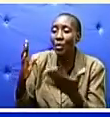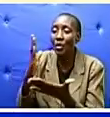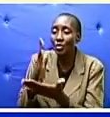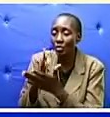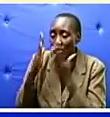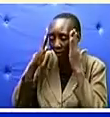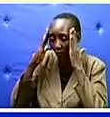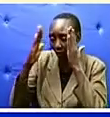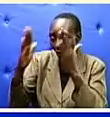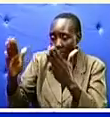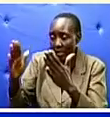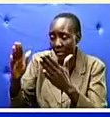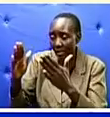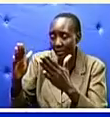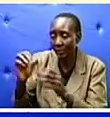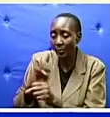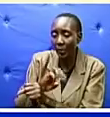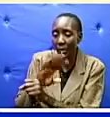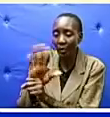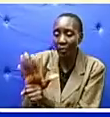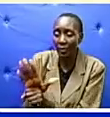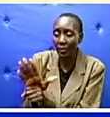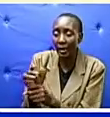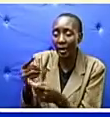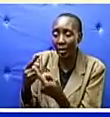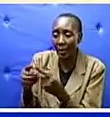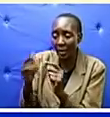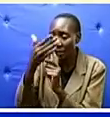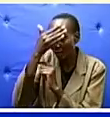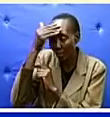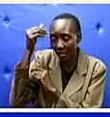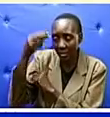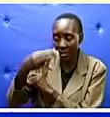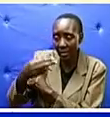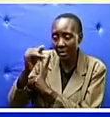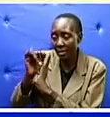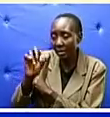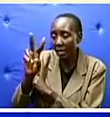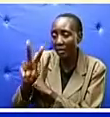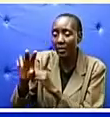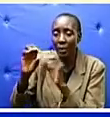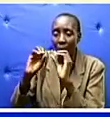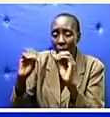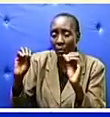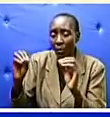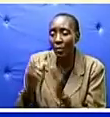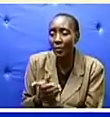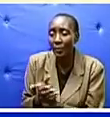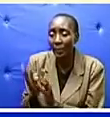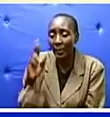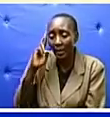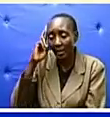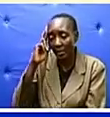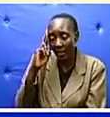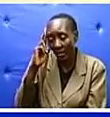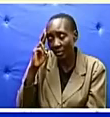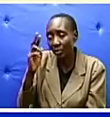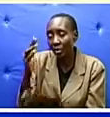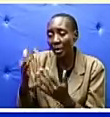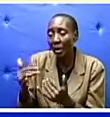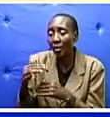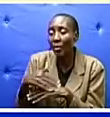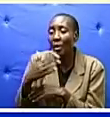focus on COVID-19, we should not forget about HIV. Mm-hmm. Yeah, that's why we